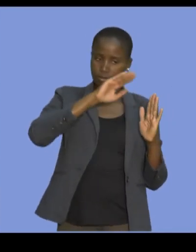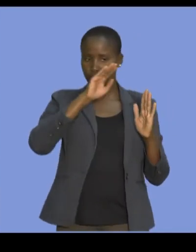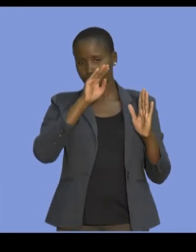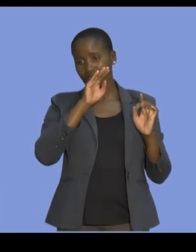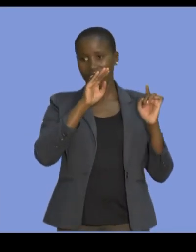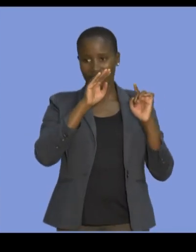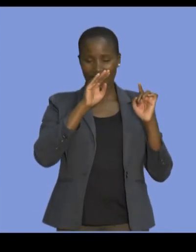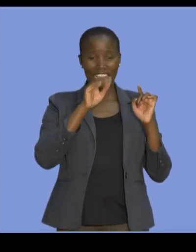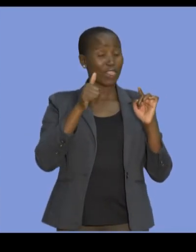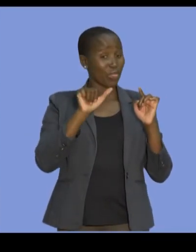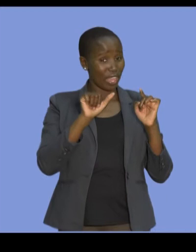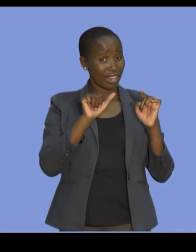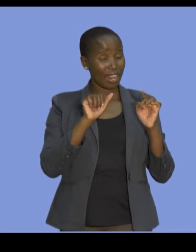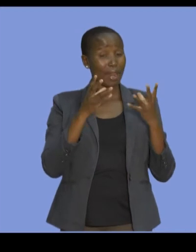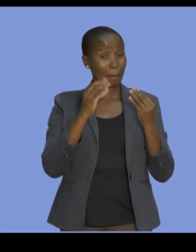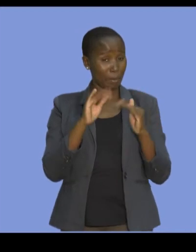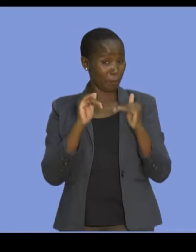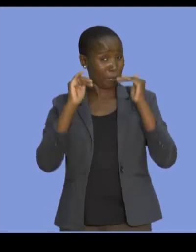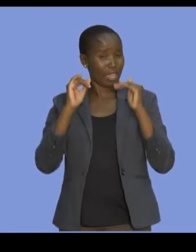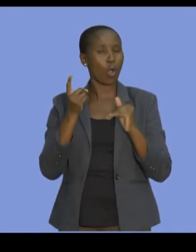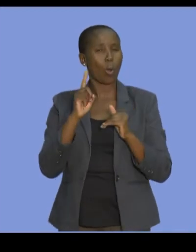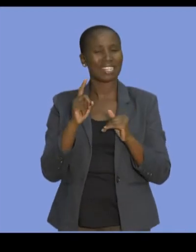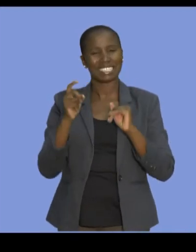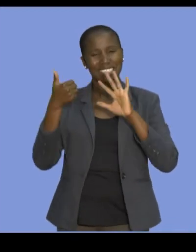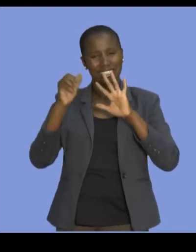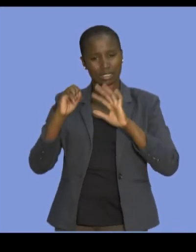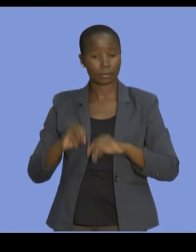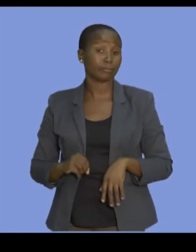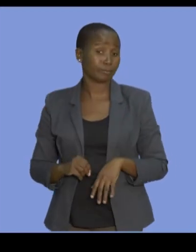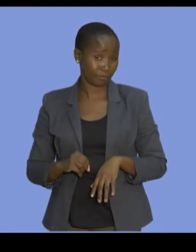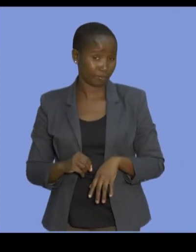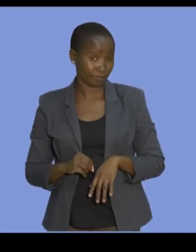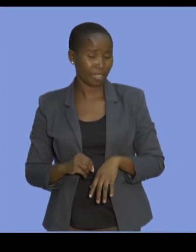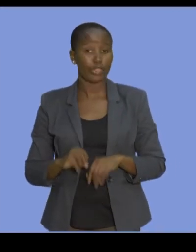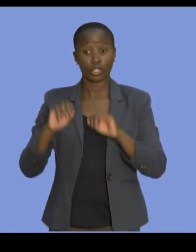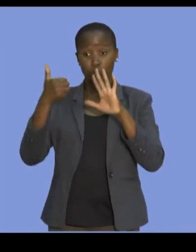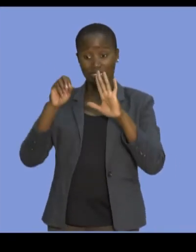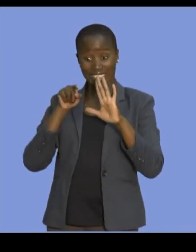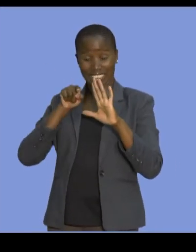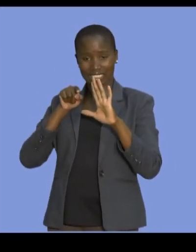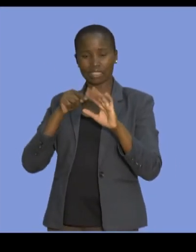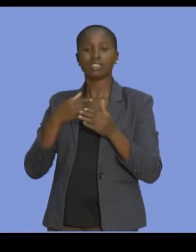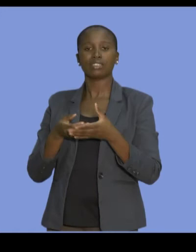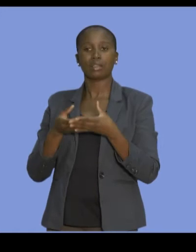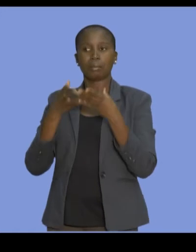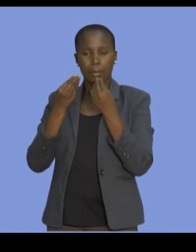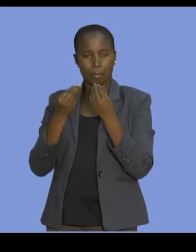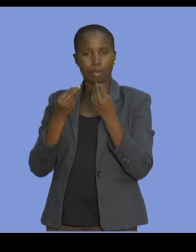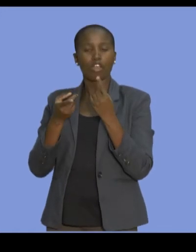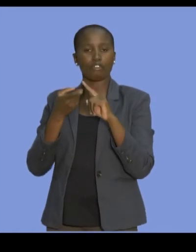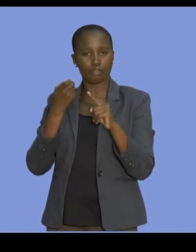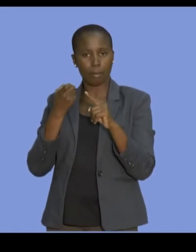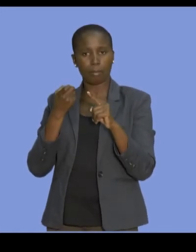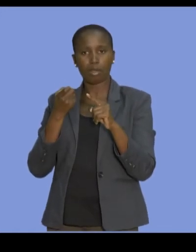maximum value, which will be 60, which is where our cumulative frequency ends. That's the